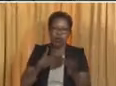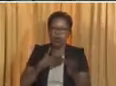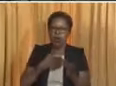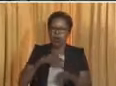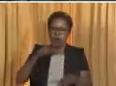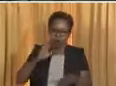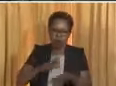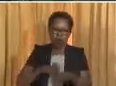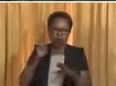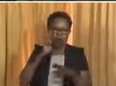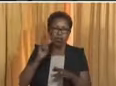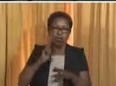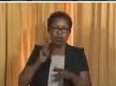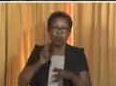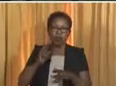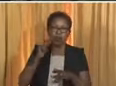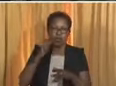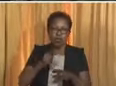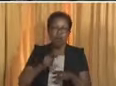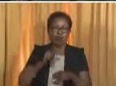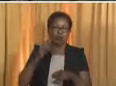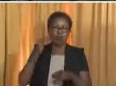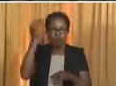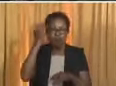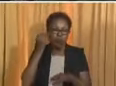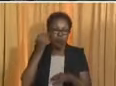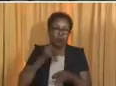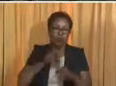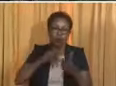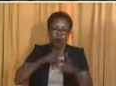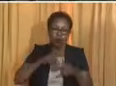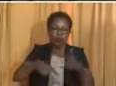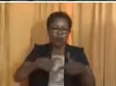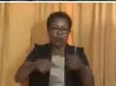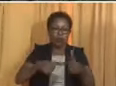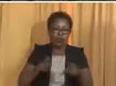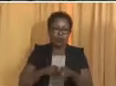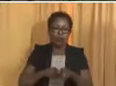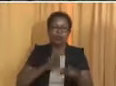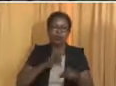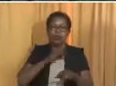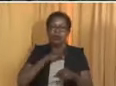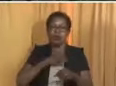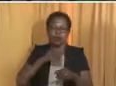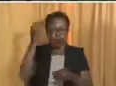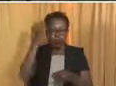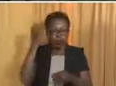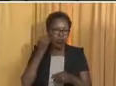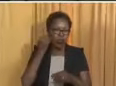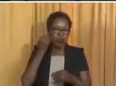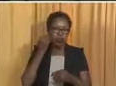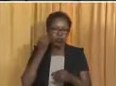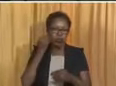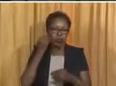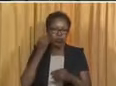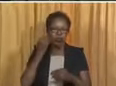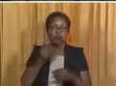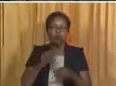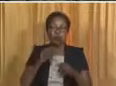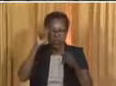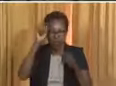same. This is to ensure consistency, certainty, predictability, and sound judicial administration. In this context, having